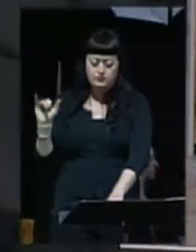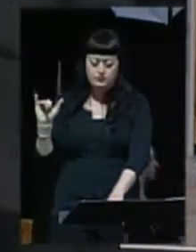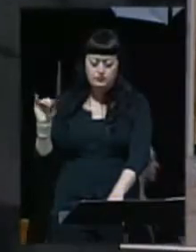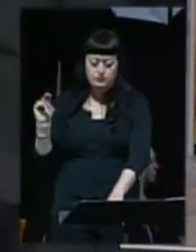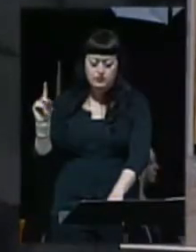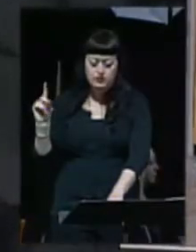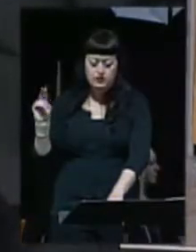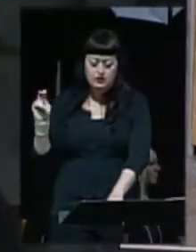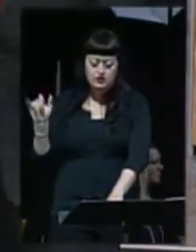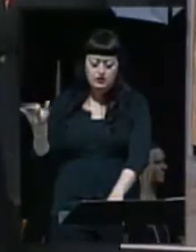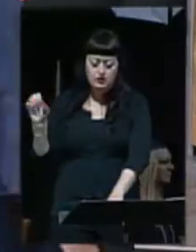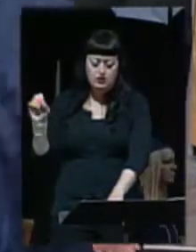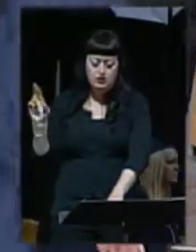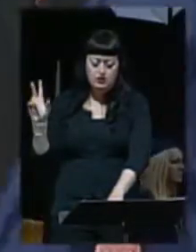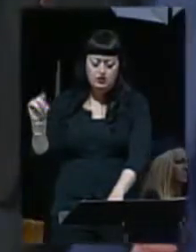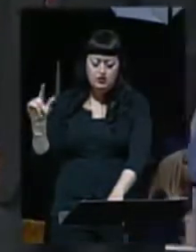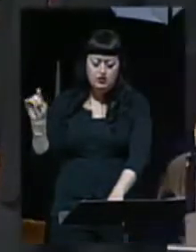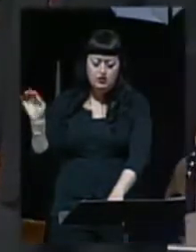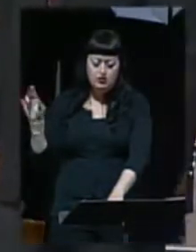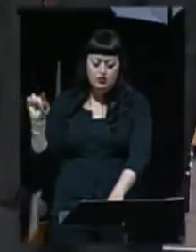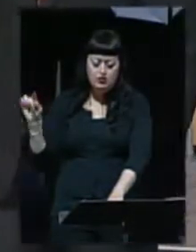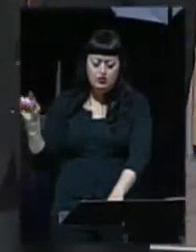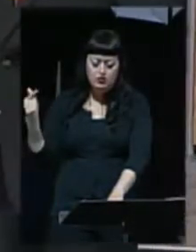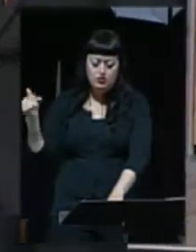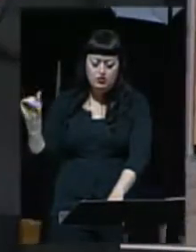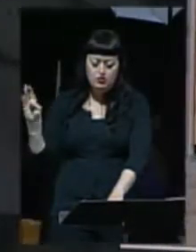Sydney Cutler Gilbert.